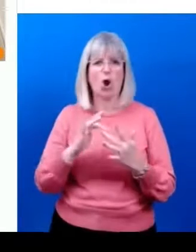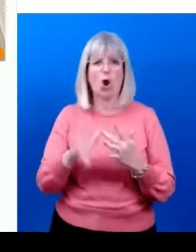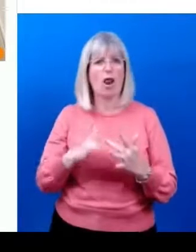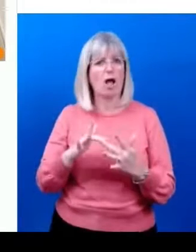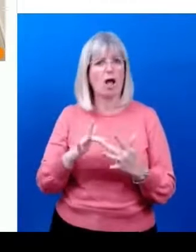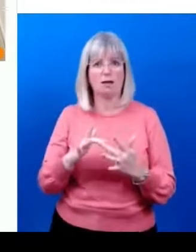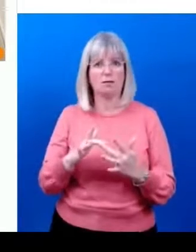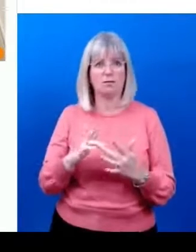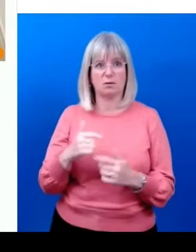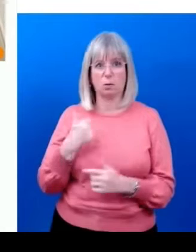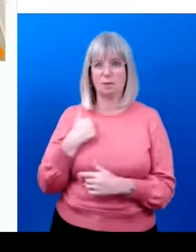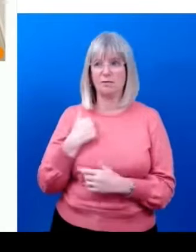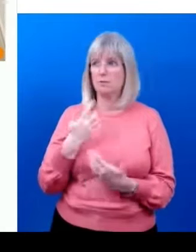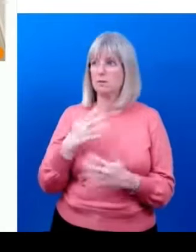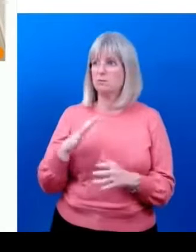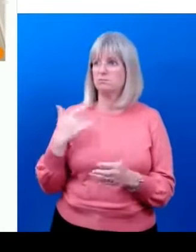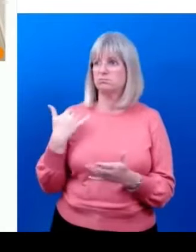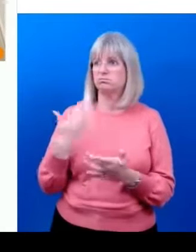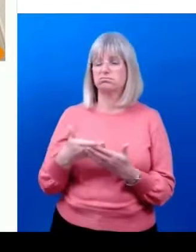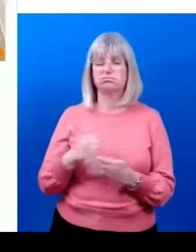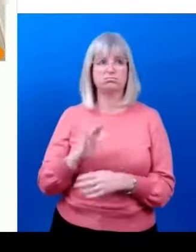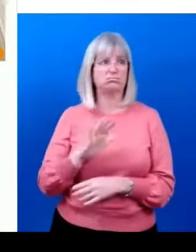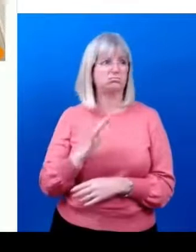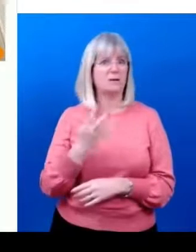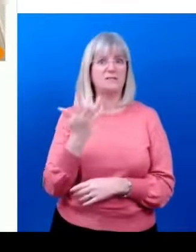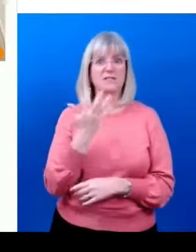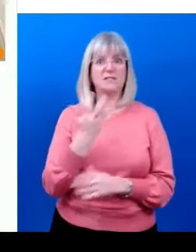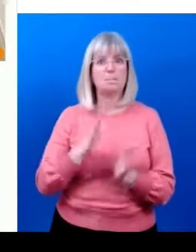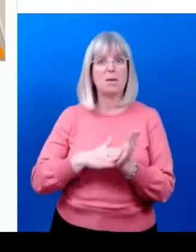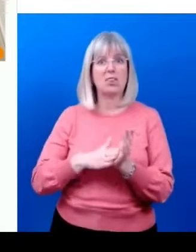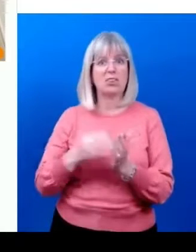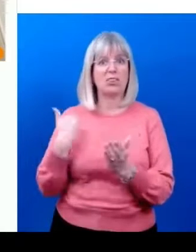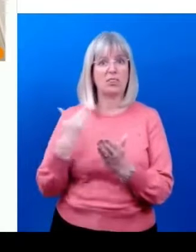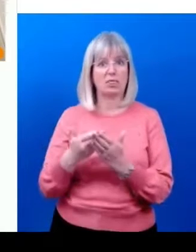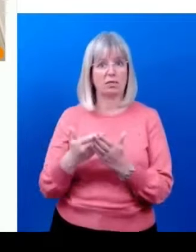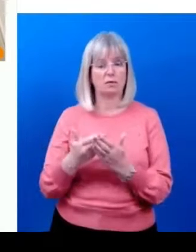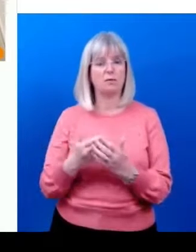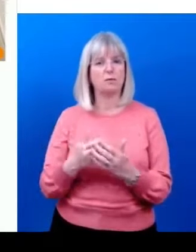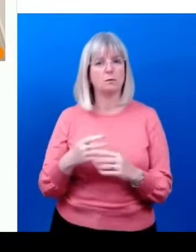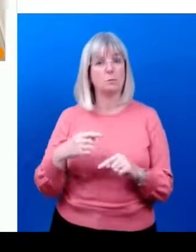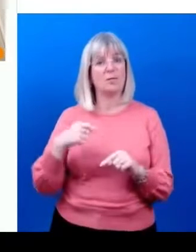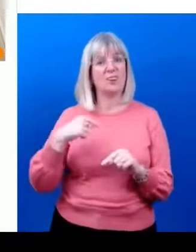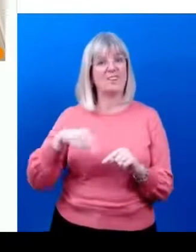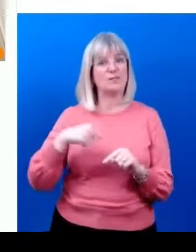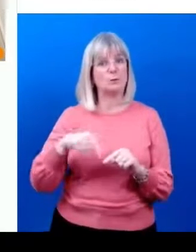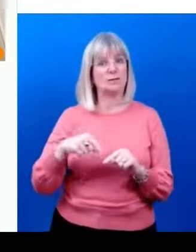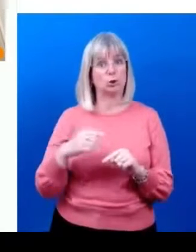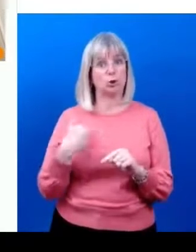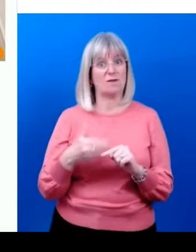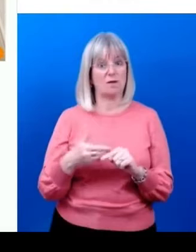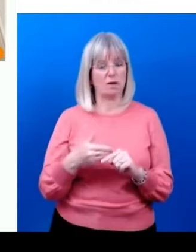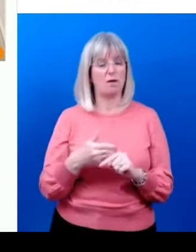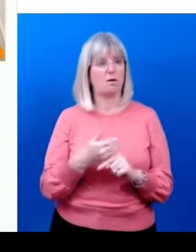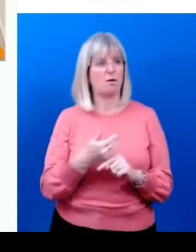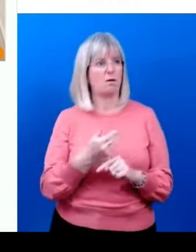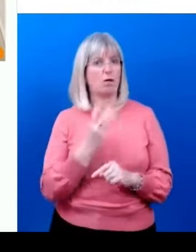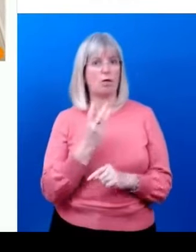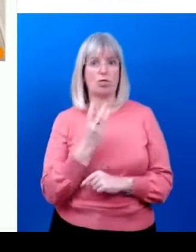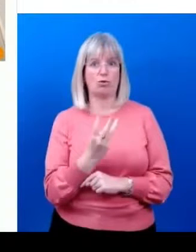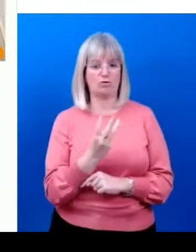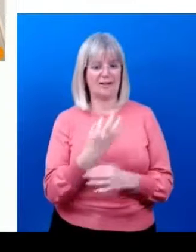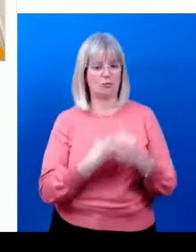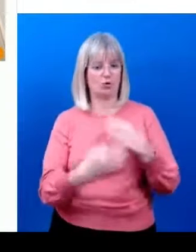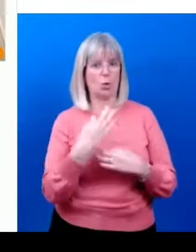15 months. So we've had 3 requests so far this week to go on site, and we were able to deliver solutions that were